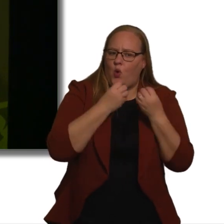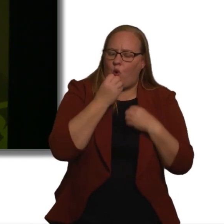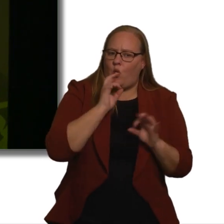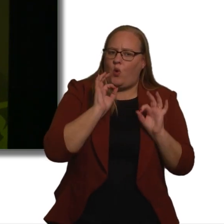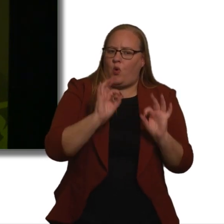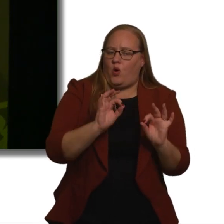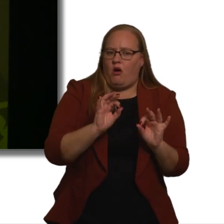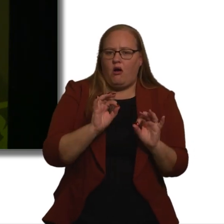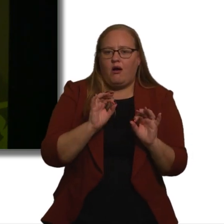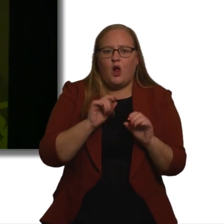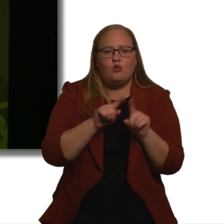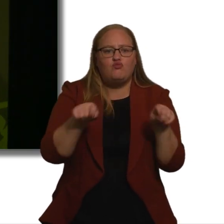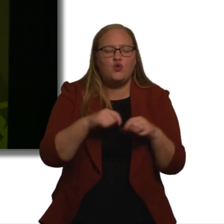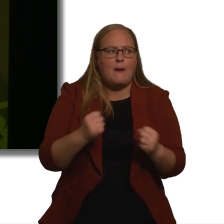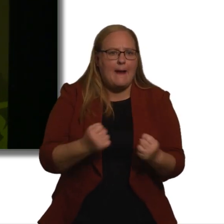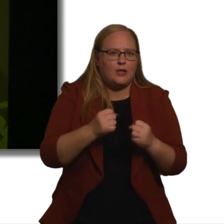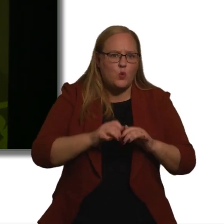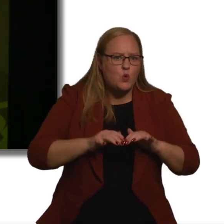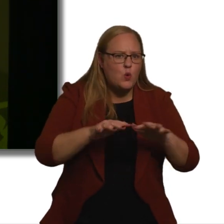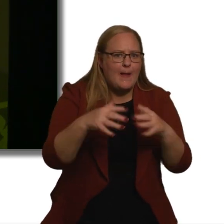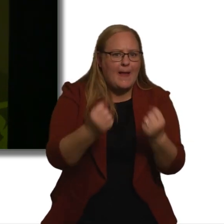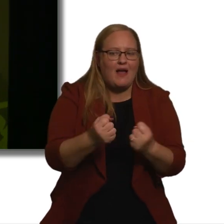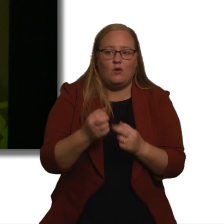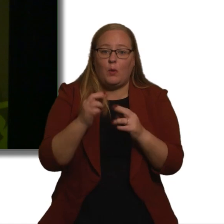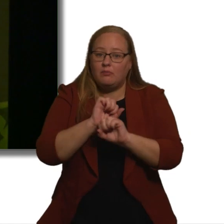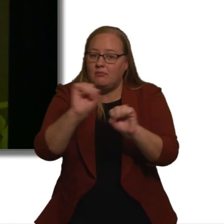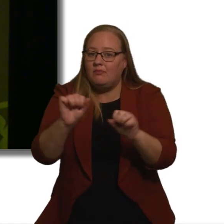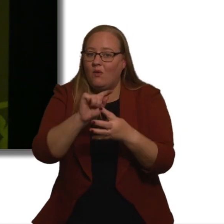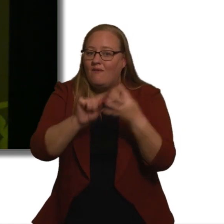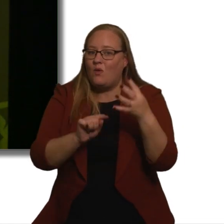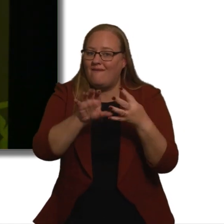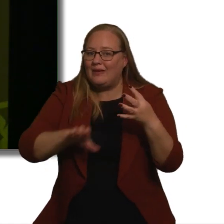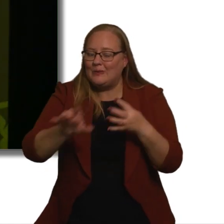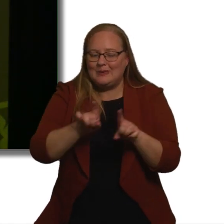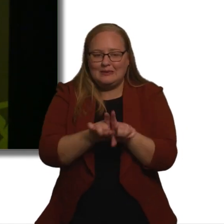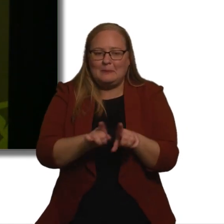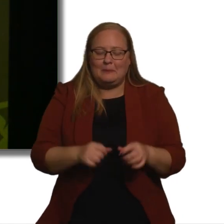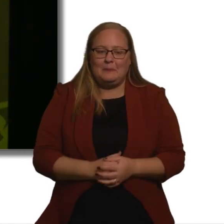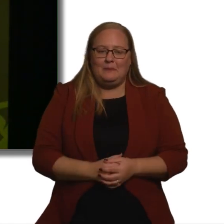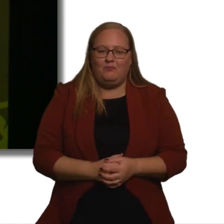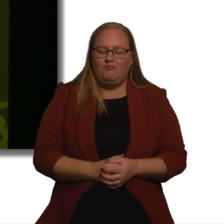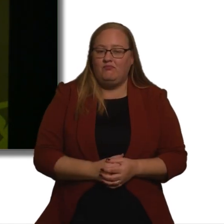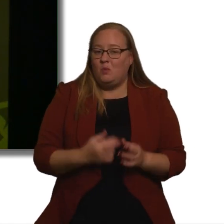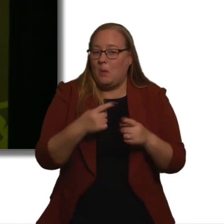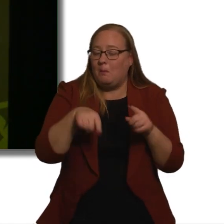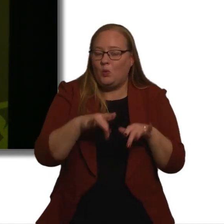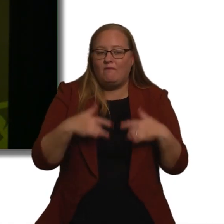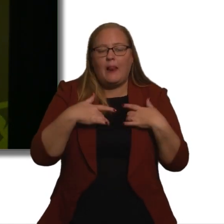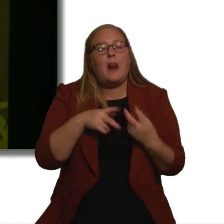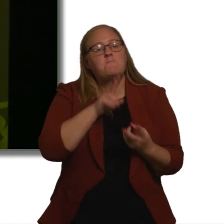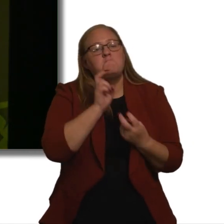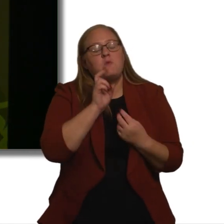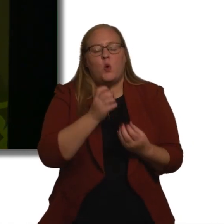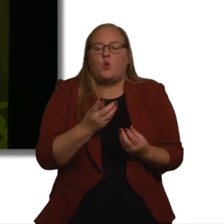energy, because you can really feel it from the minute that we walked in, and I hope that you get the most out of this half-yearly